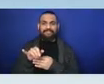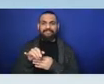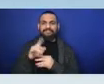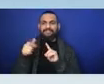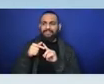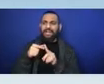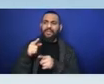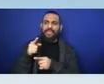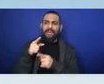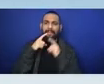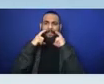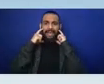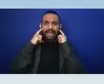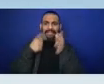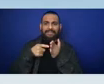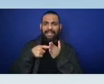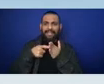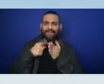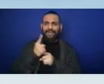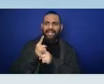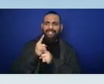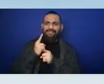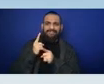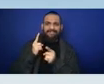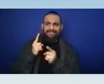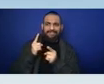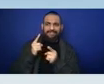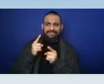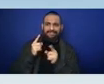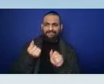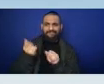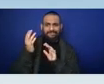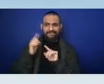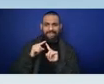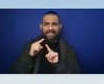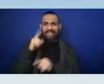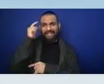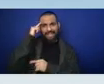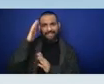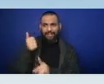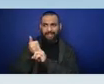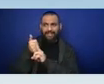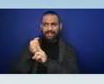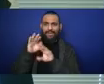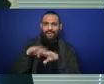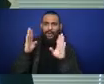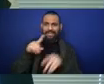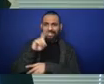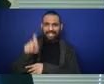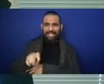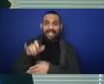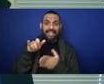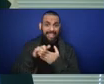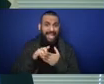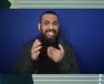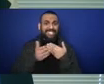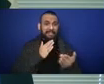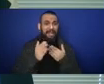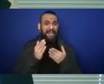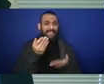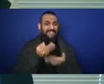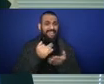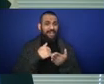mask, according to them, you cannot get their service. Thank you for your question, Marcy. So